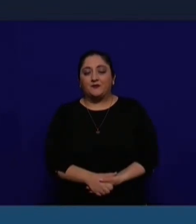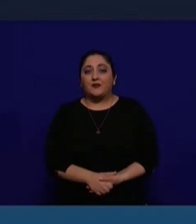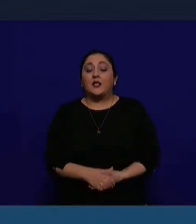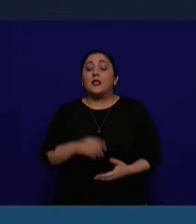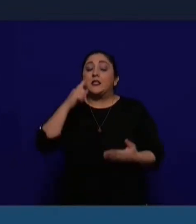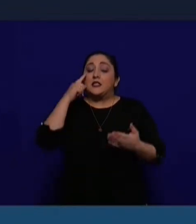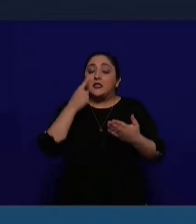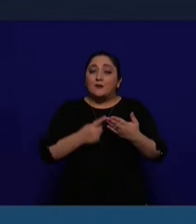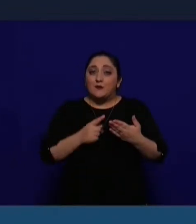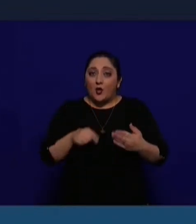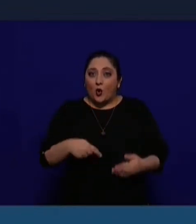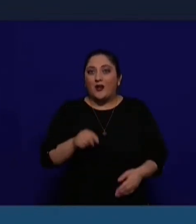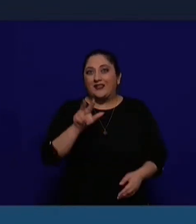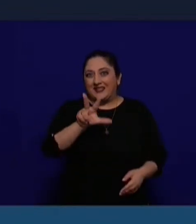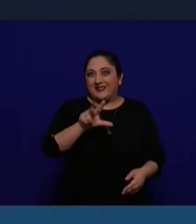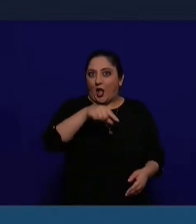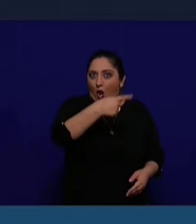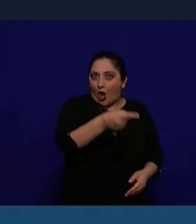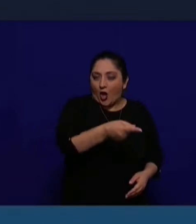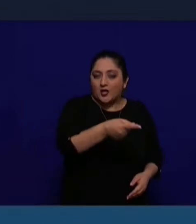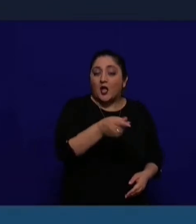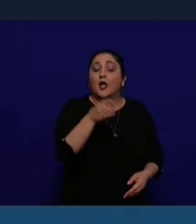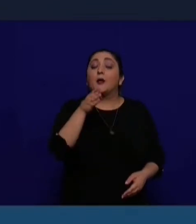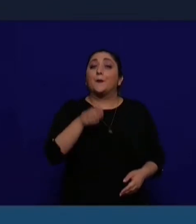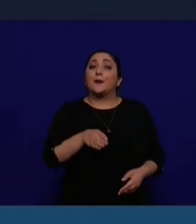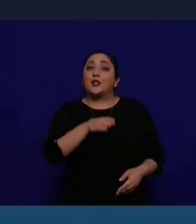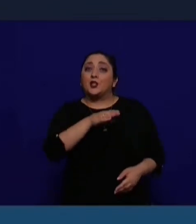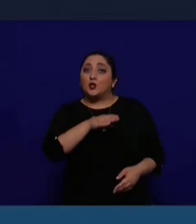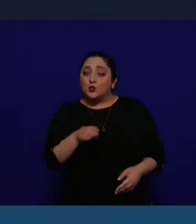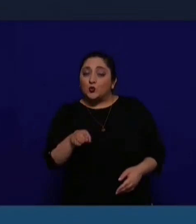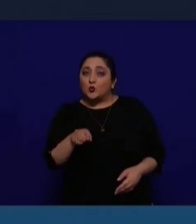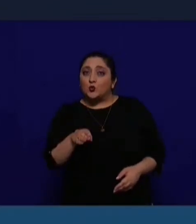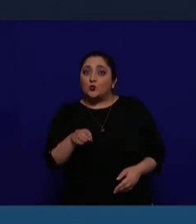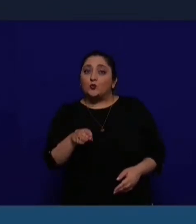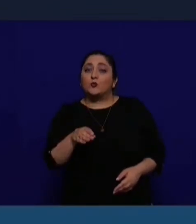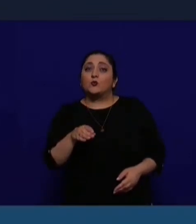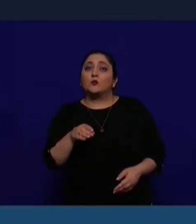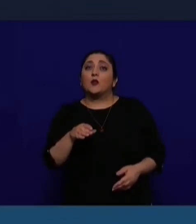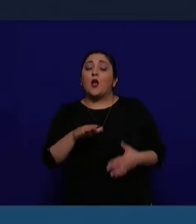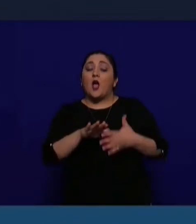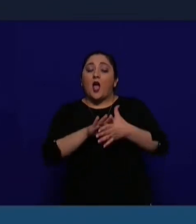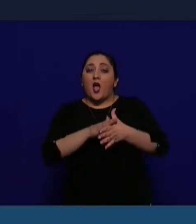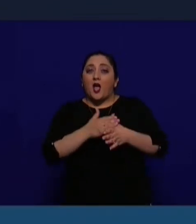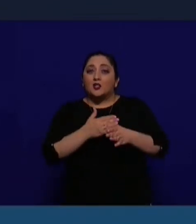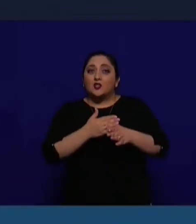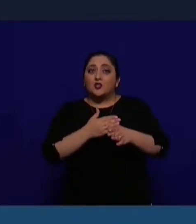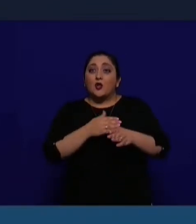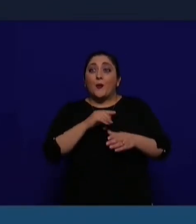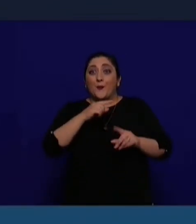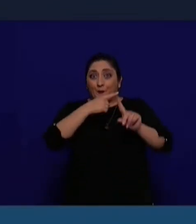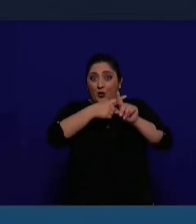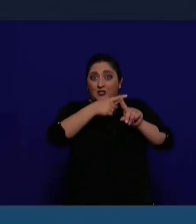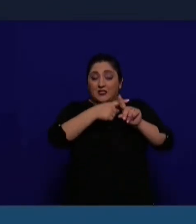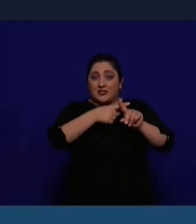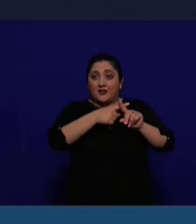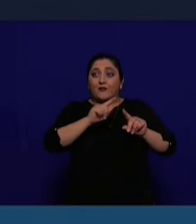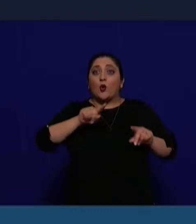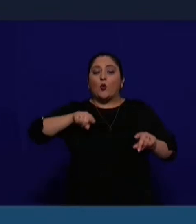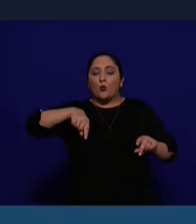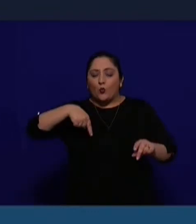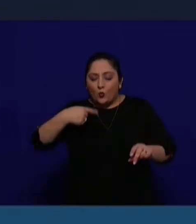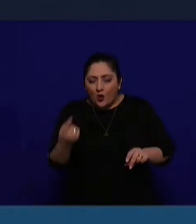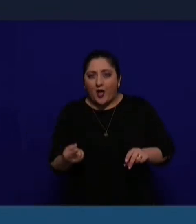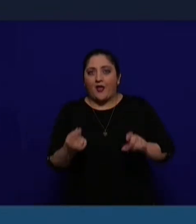sibna wkoll li kien hemm 3 persuni oħrajn li mietu u li dawn kienu ġew infettati ħarġu pożittivi wara